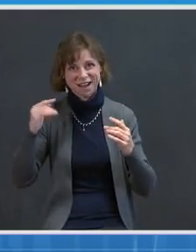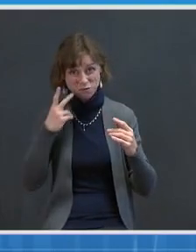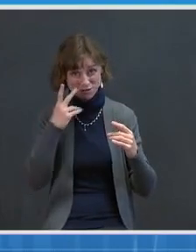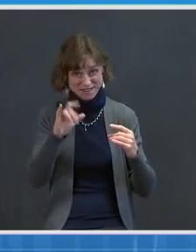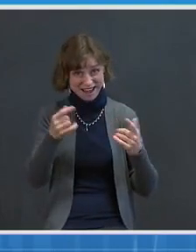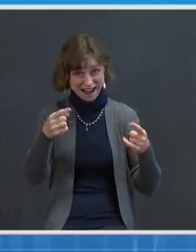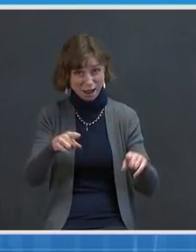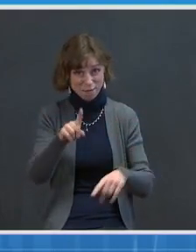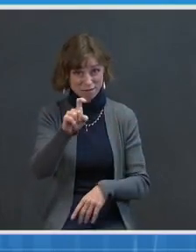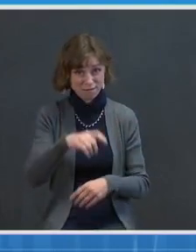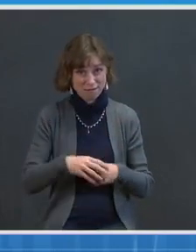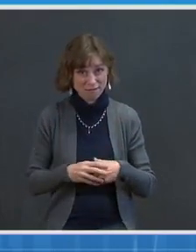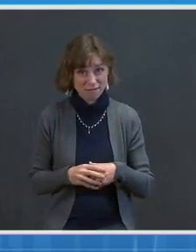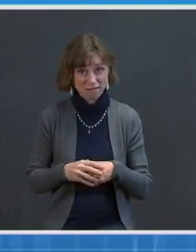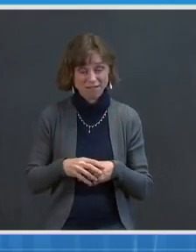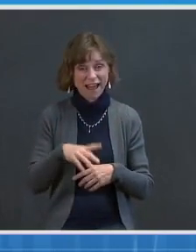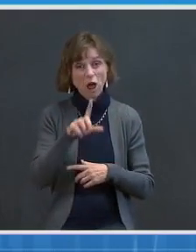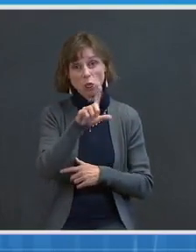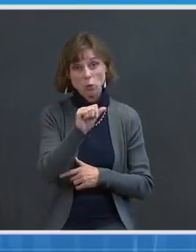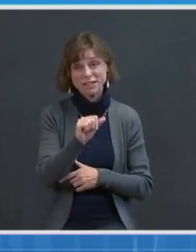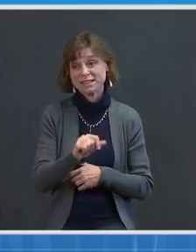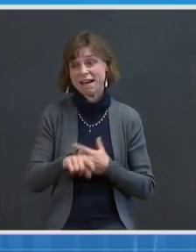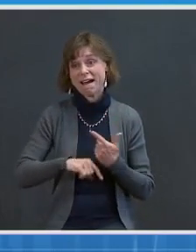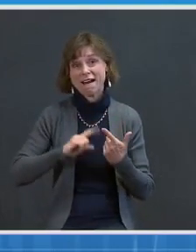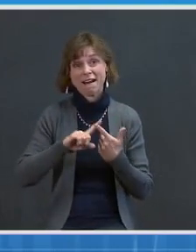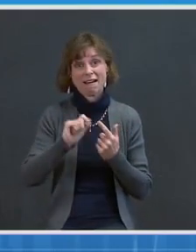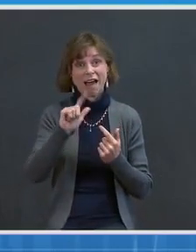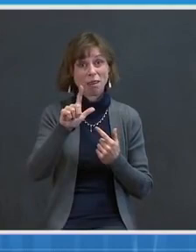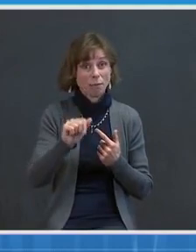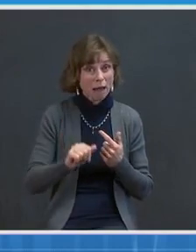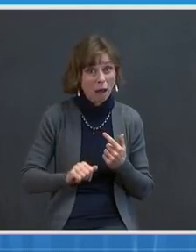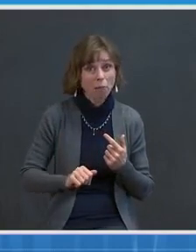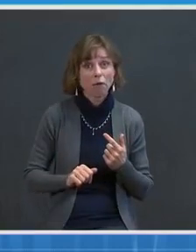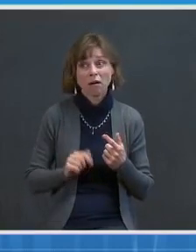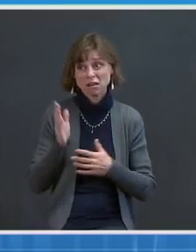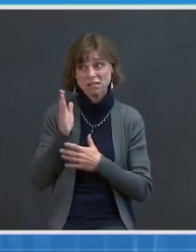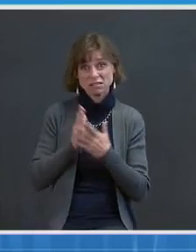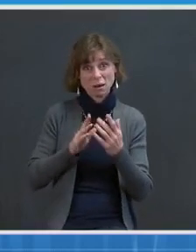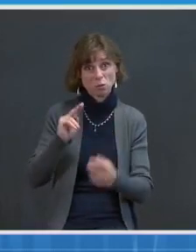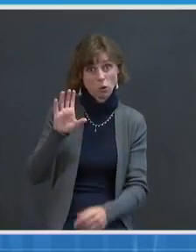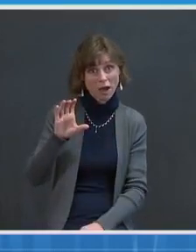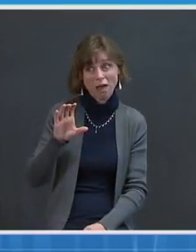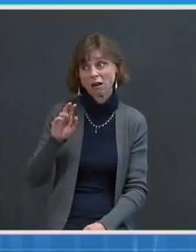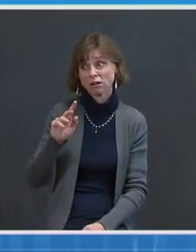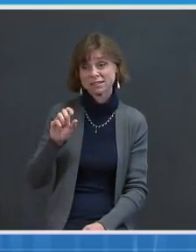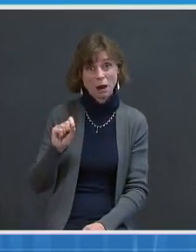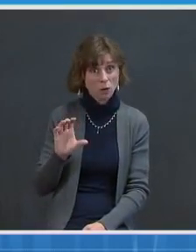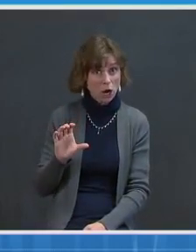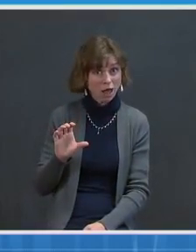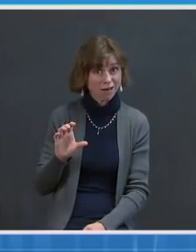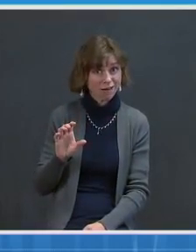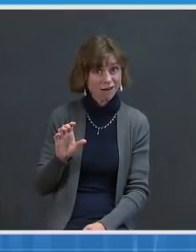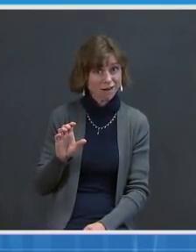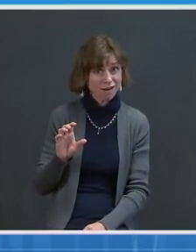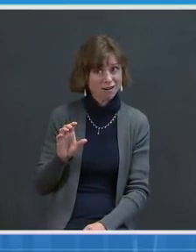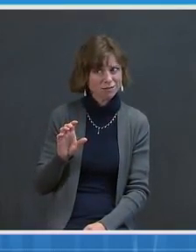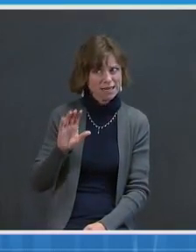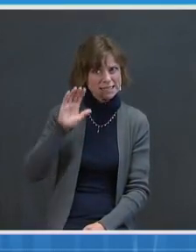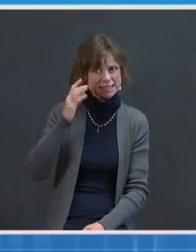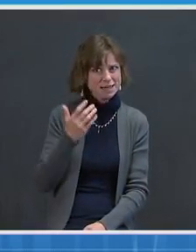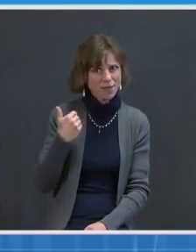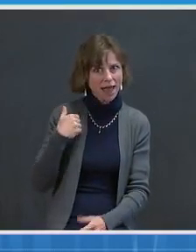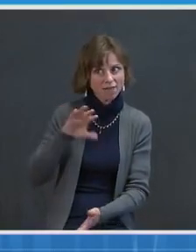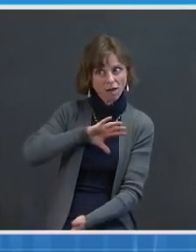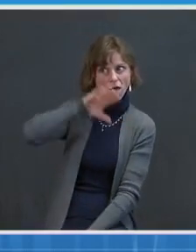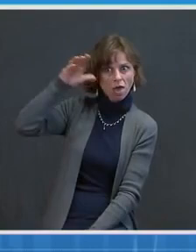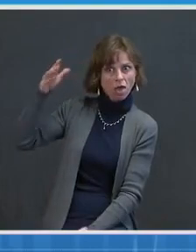reports from places like Louisiana and Alabama, some of the Carolinas, where there seems to be more supply